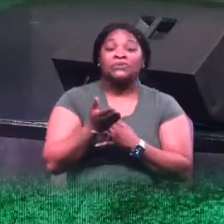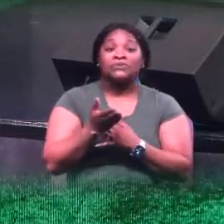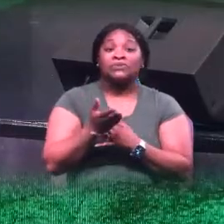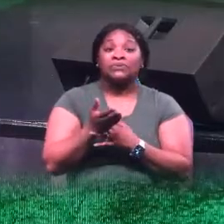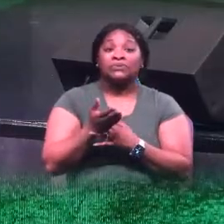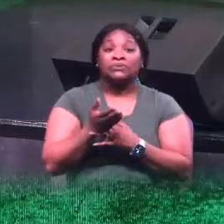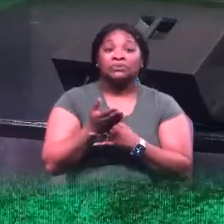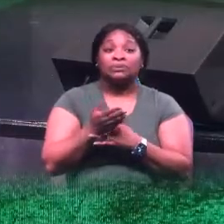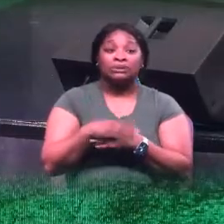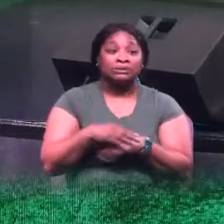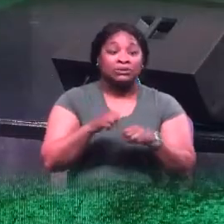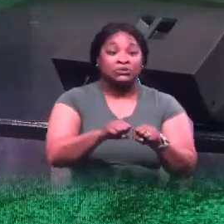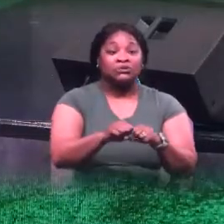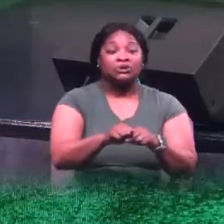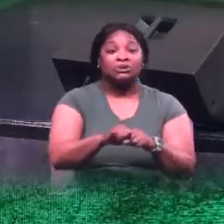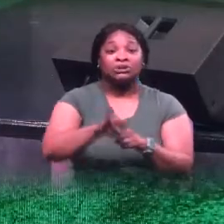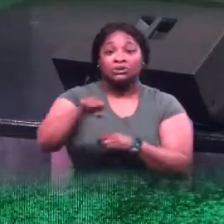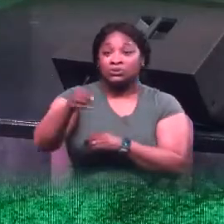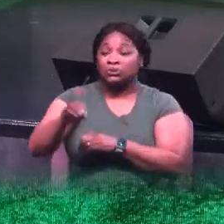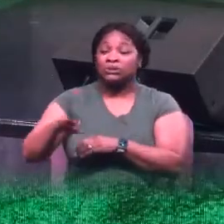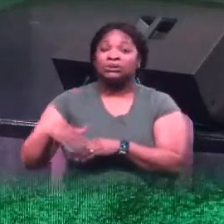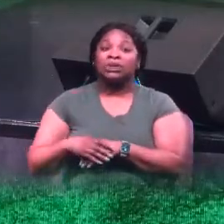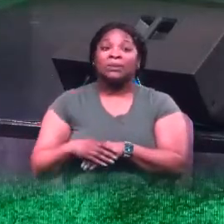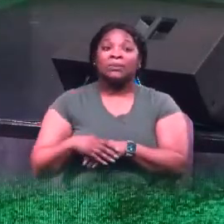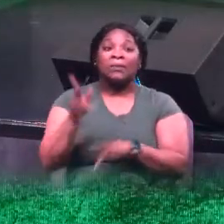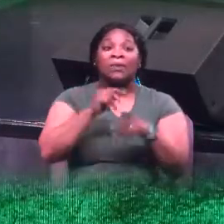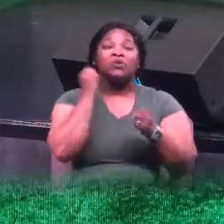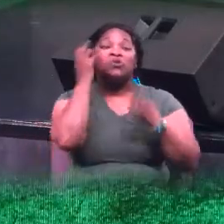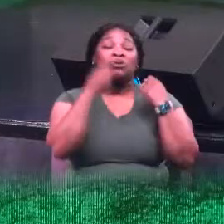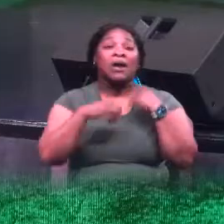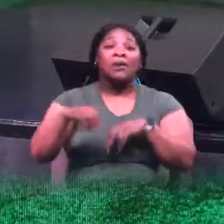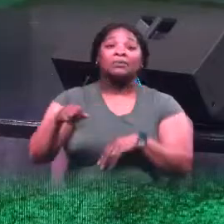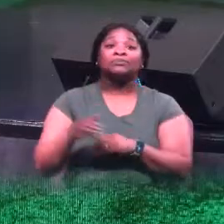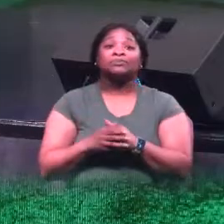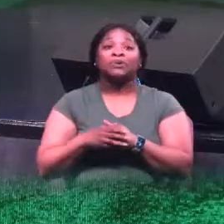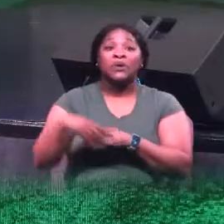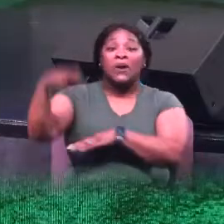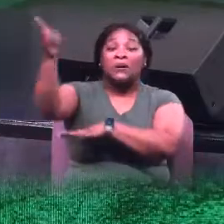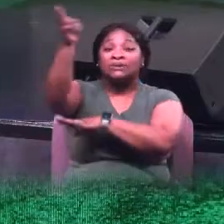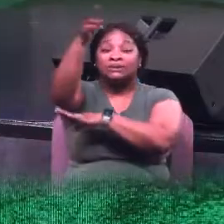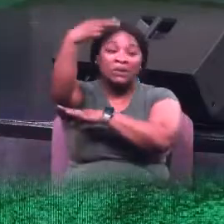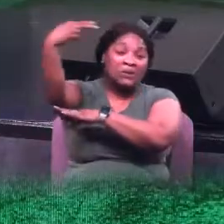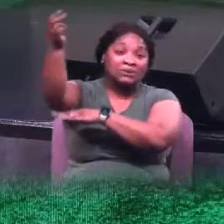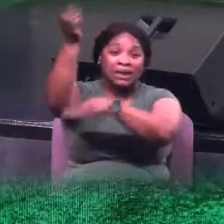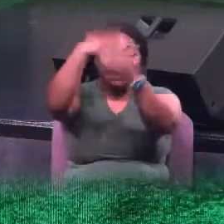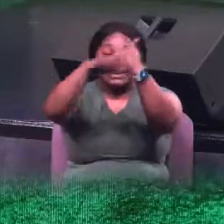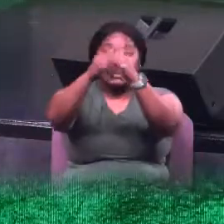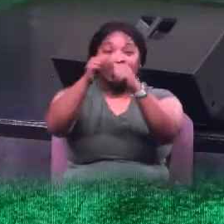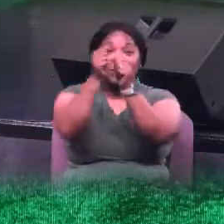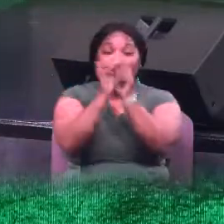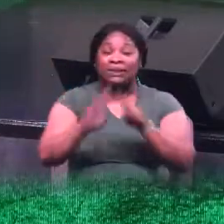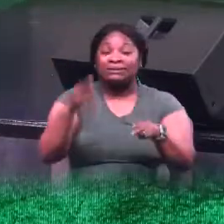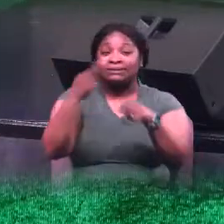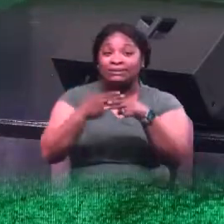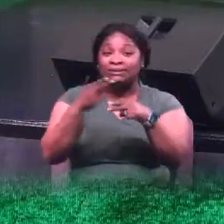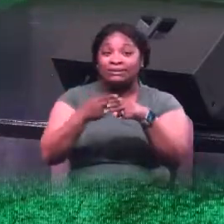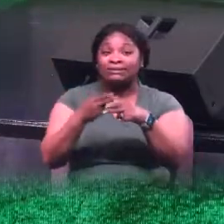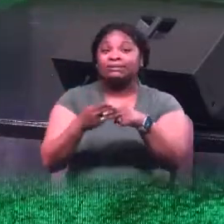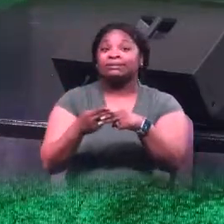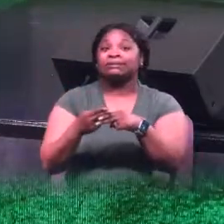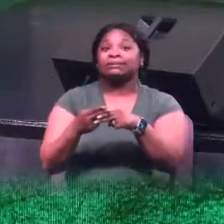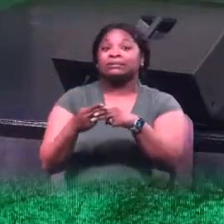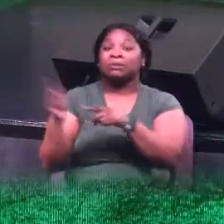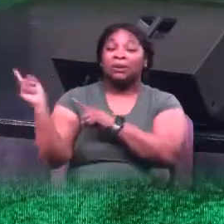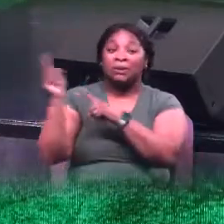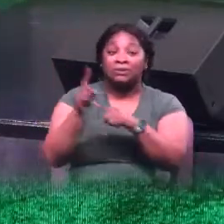"Hosanna, Hosanna," in the highest, which means, "Blessed is he who comes in the name of our Lord."